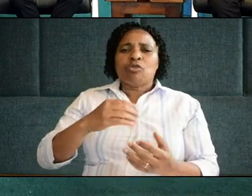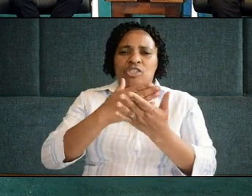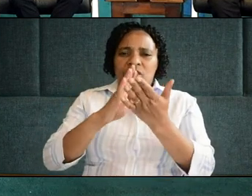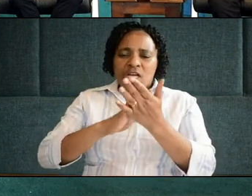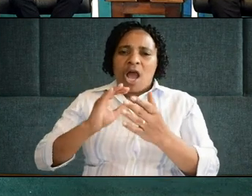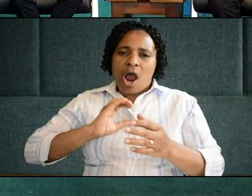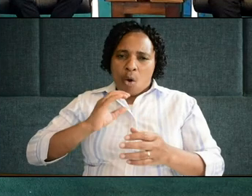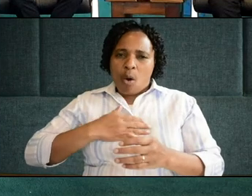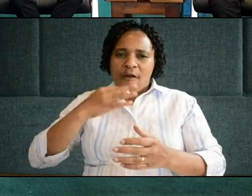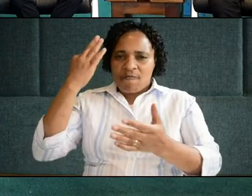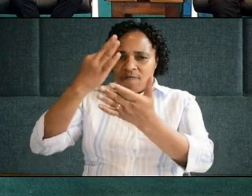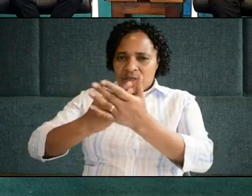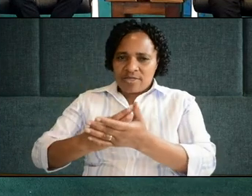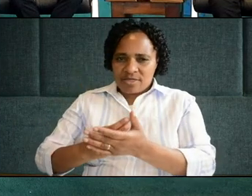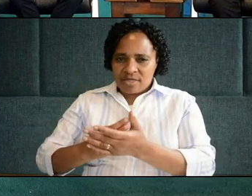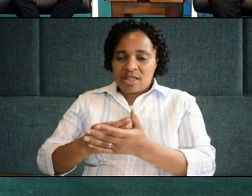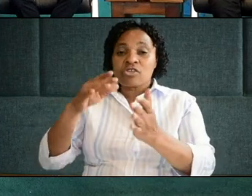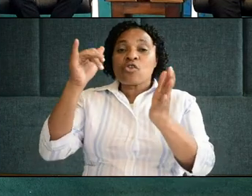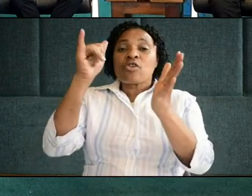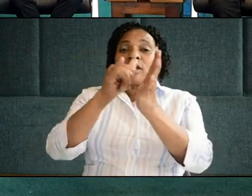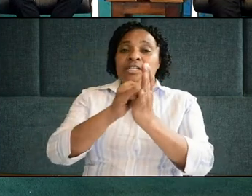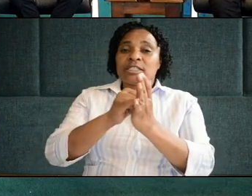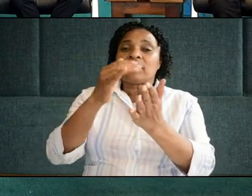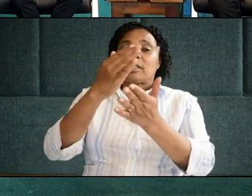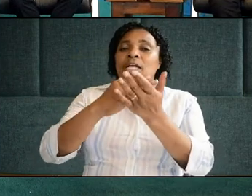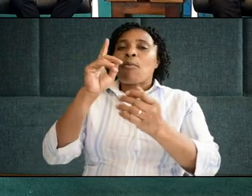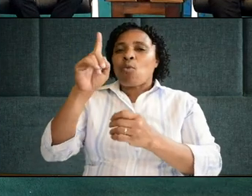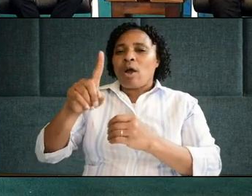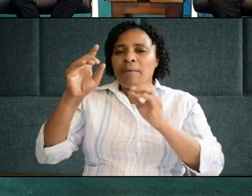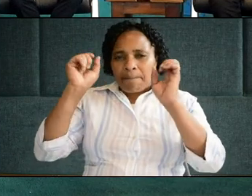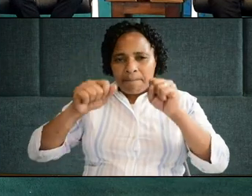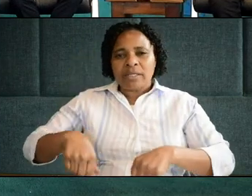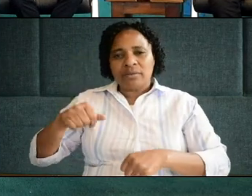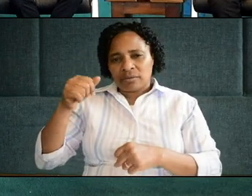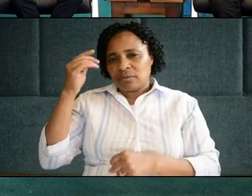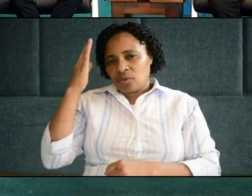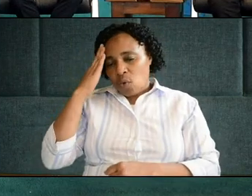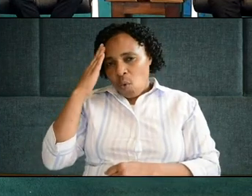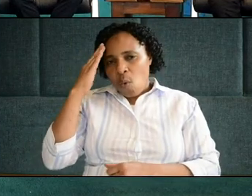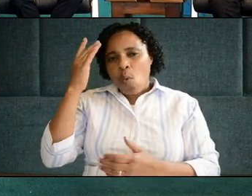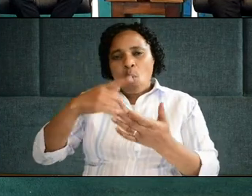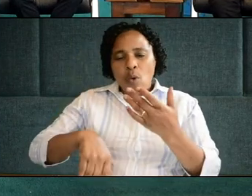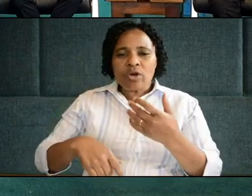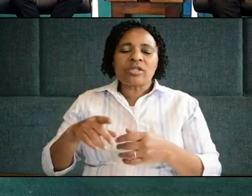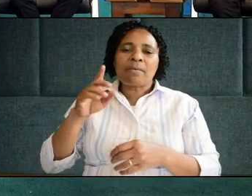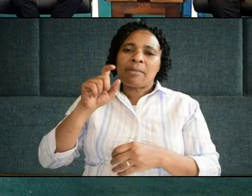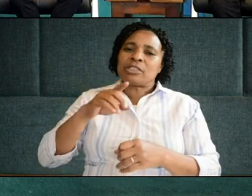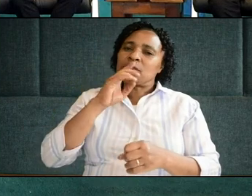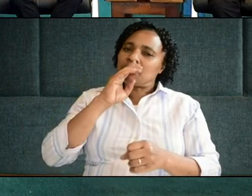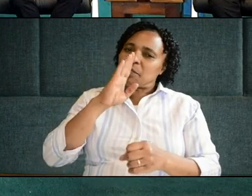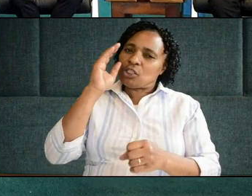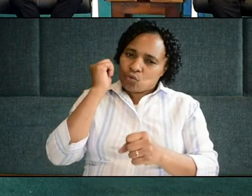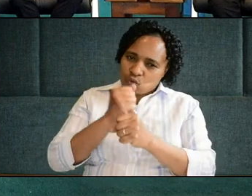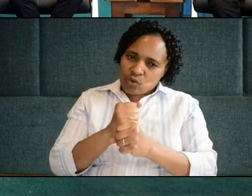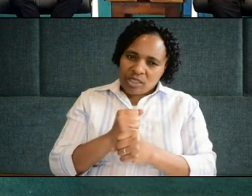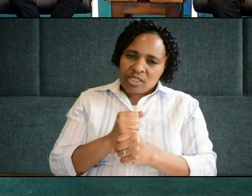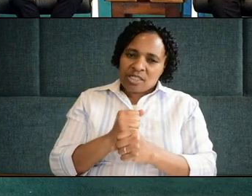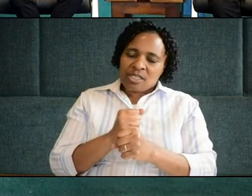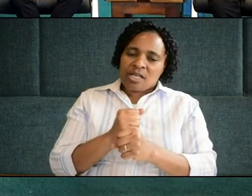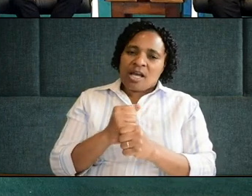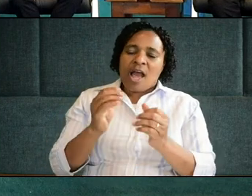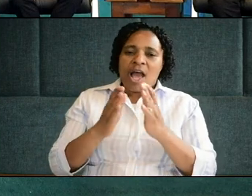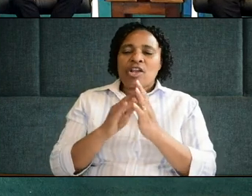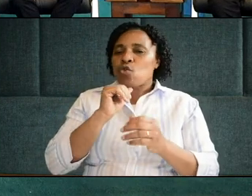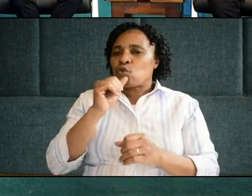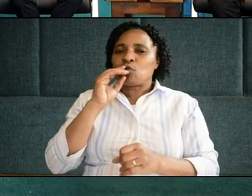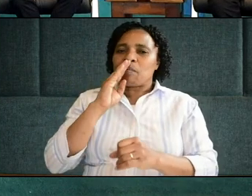faith so that someone is able to know what they're supposed to do and what they're not supposed to do, so that the burden